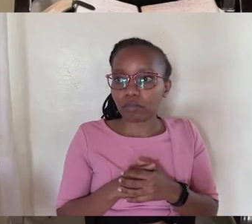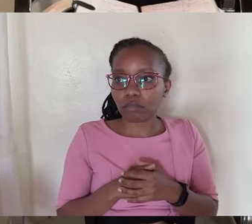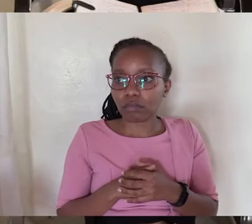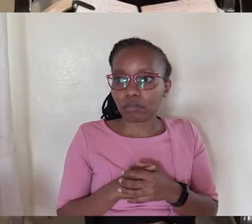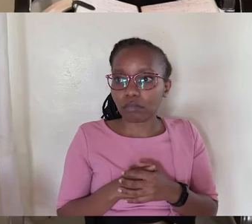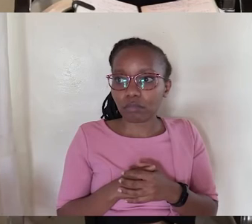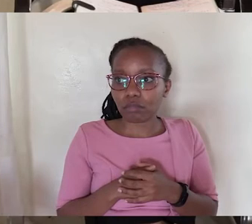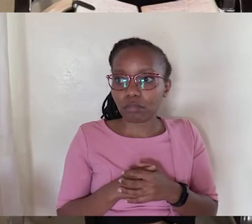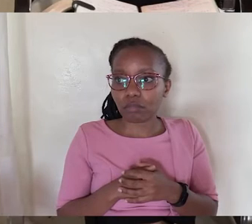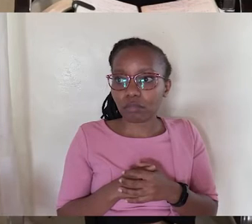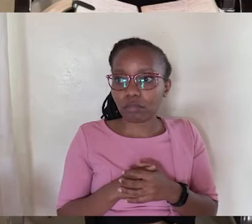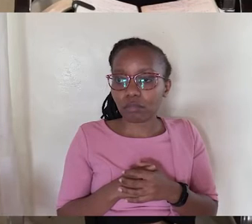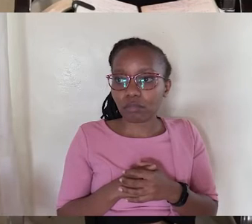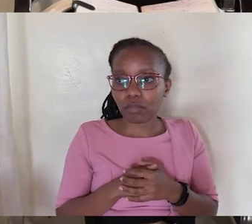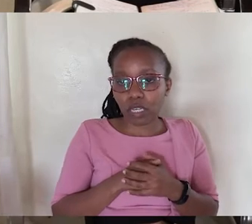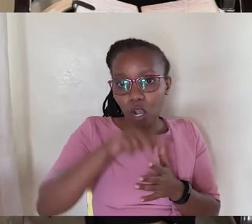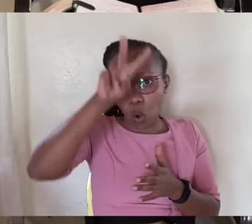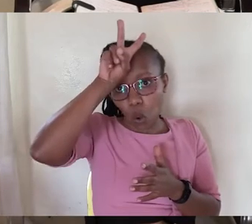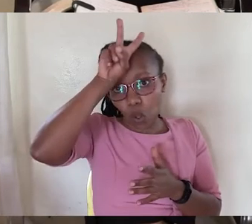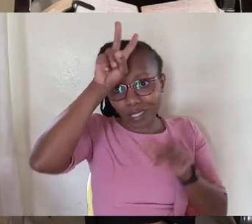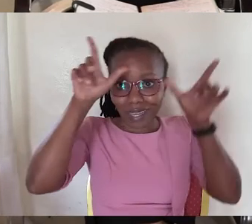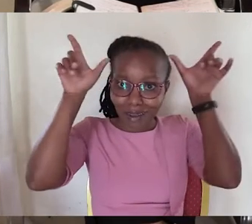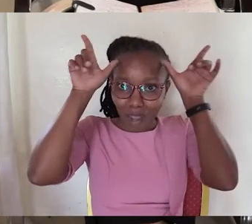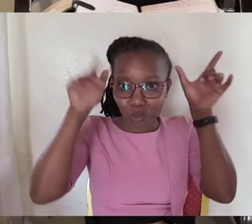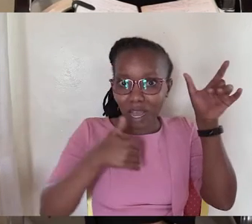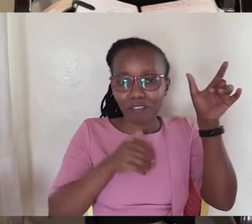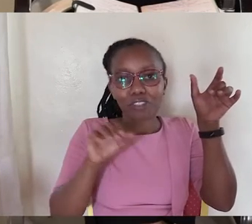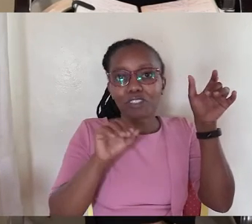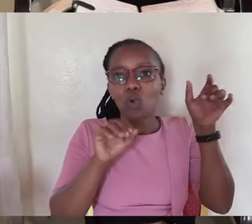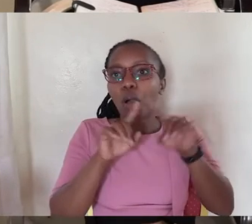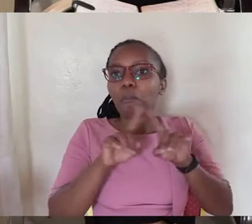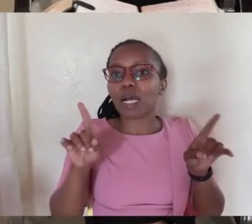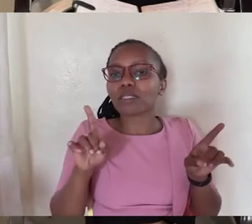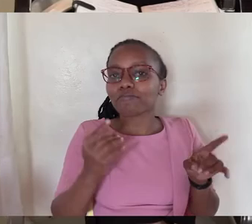Well, I've noted here that we did not have goats and cows and maize and a harvest,